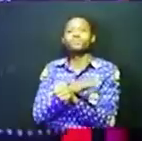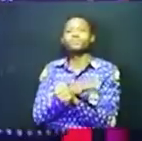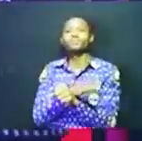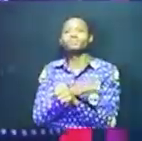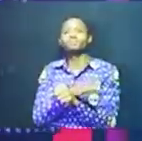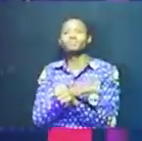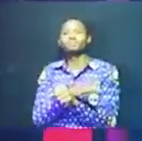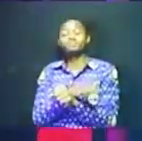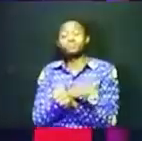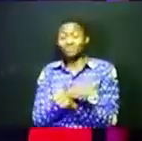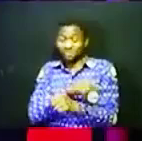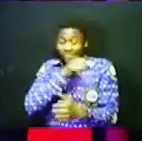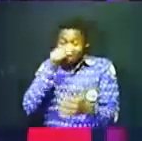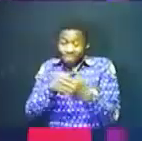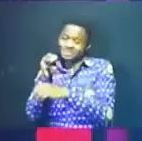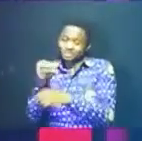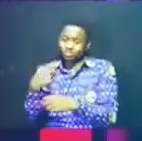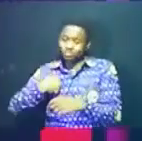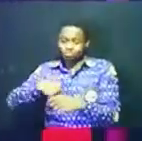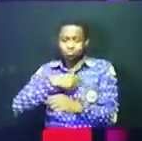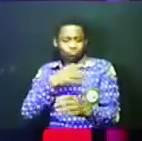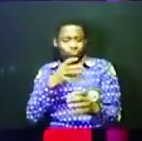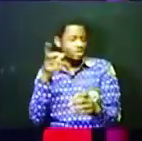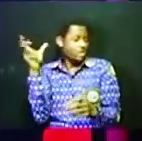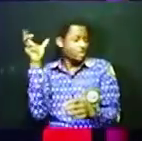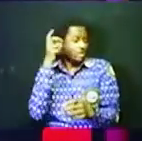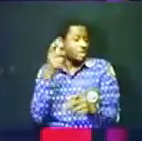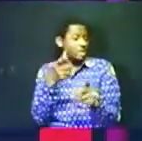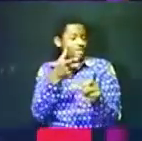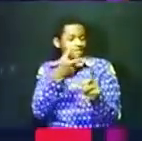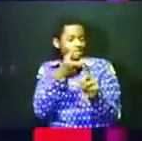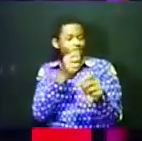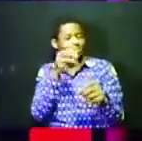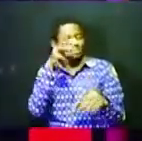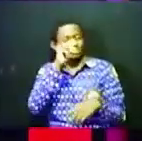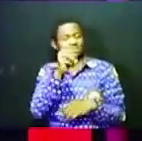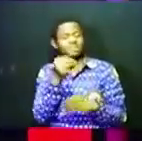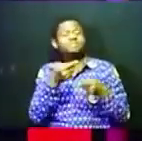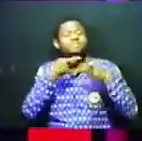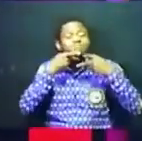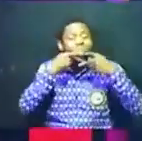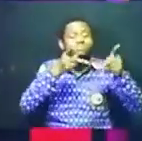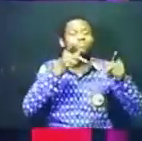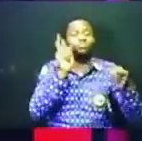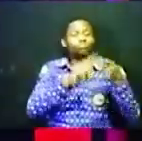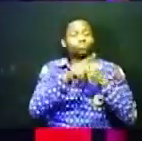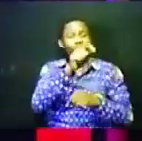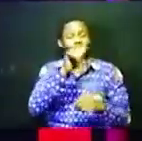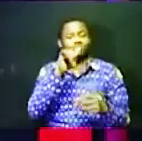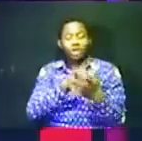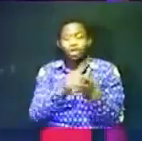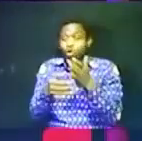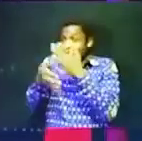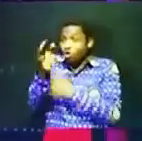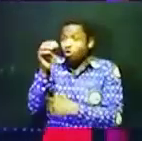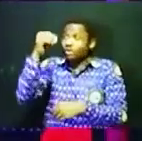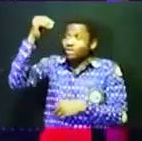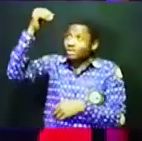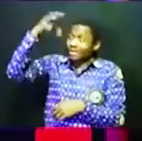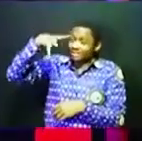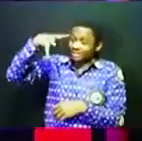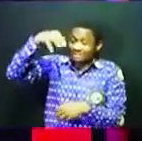complete. This is the message we have heard from him and declared to you. God is light. In